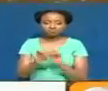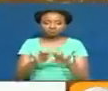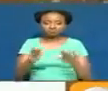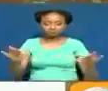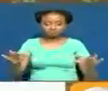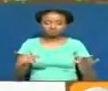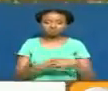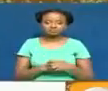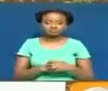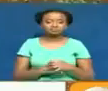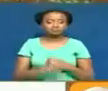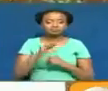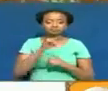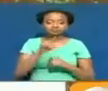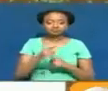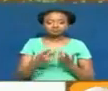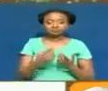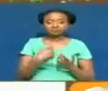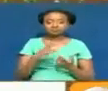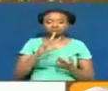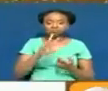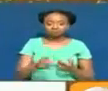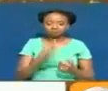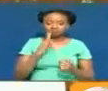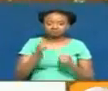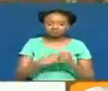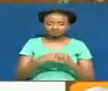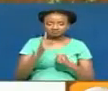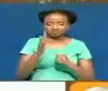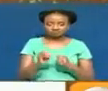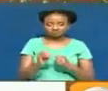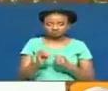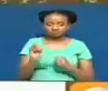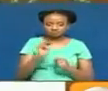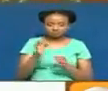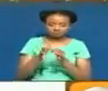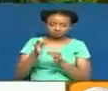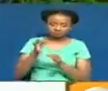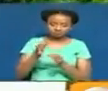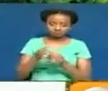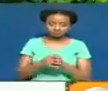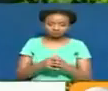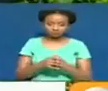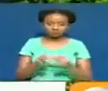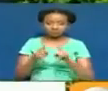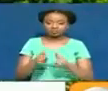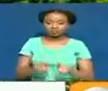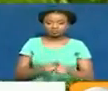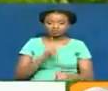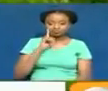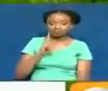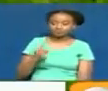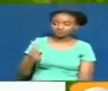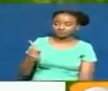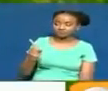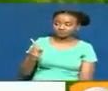highest points in the county, sitting at 2,830 meters above sea level. And it is here where Gasberry,